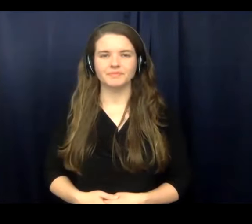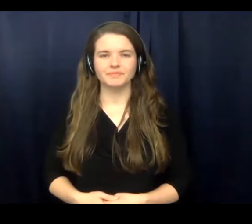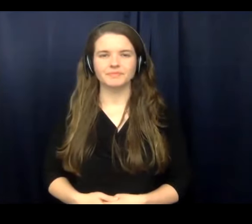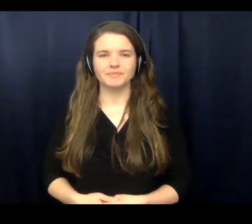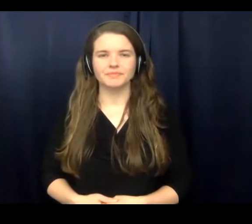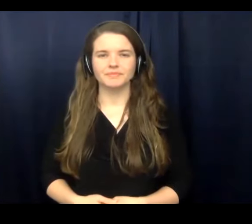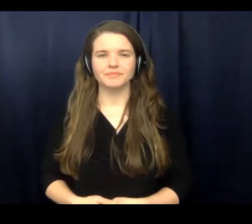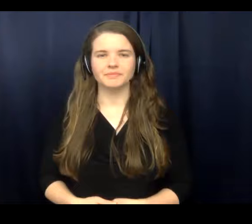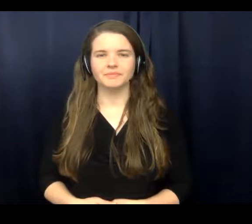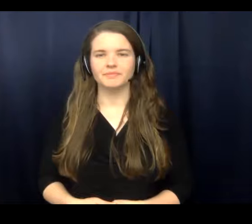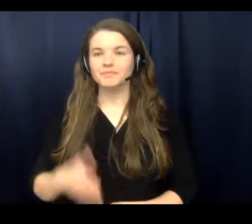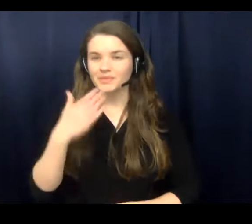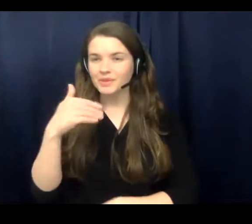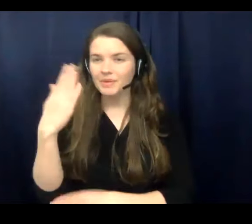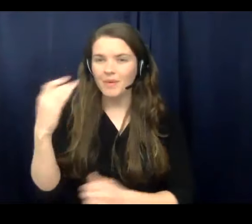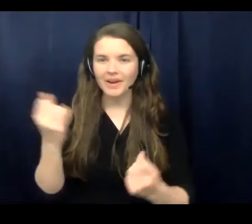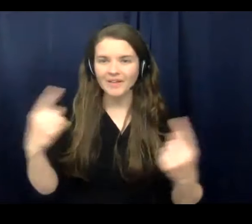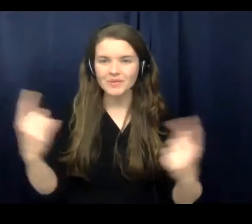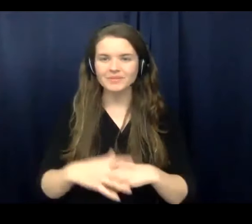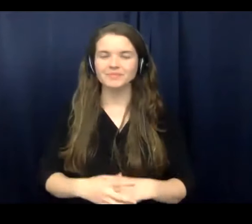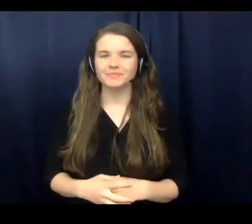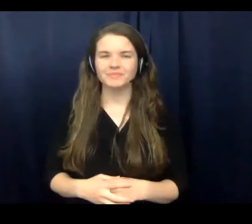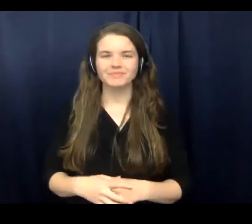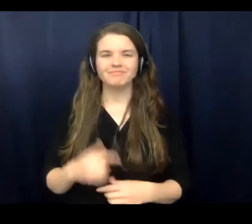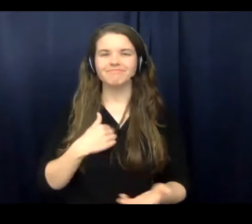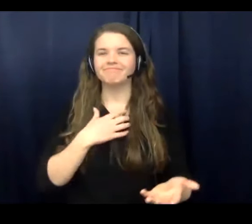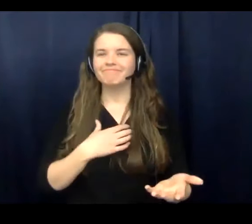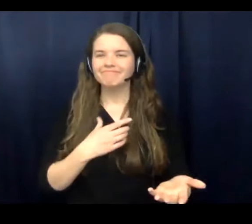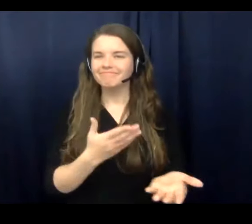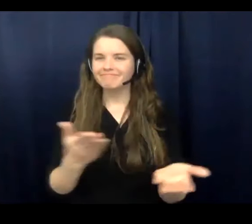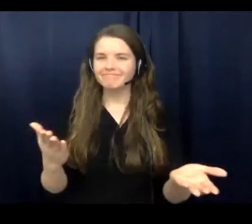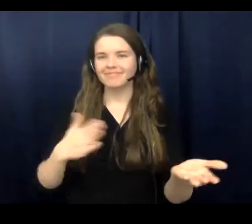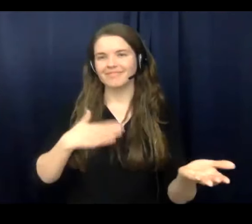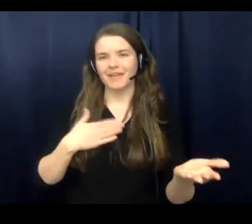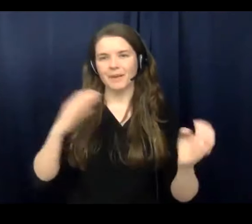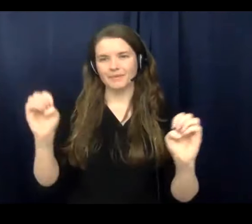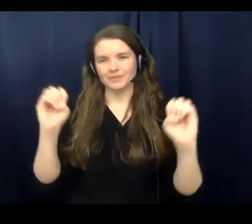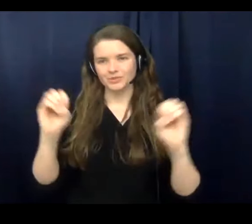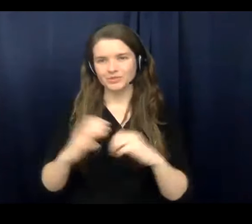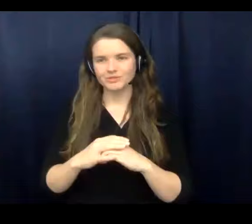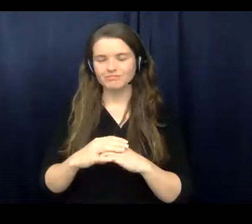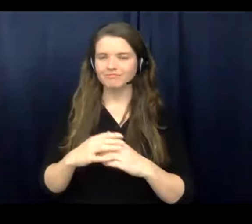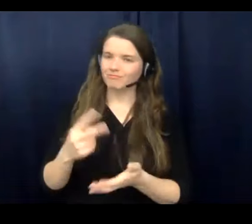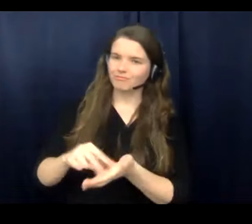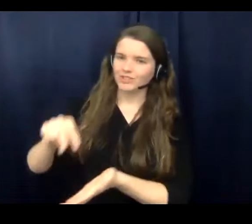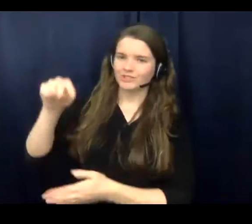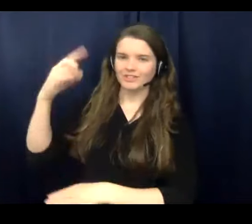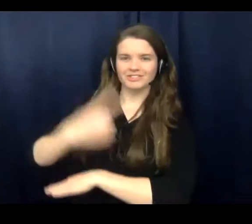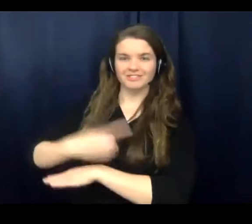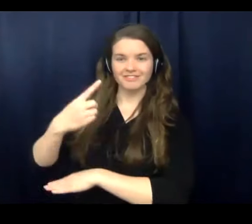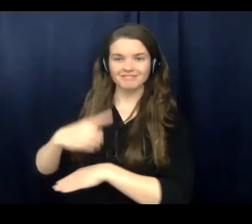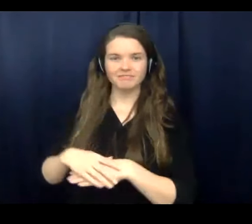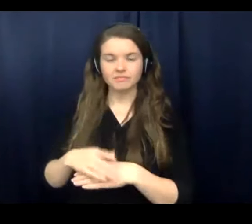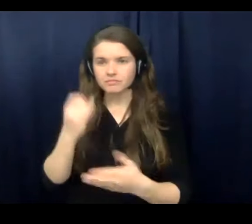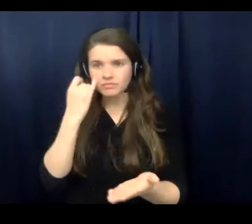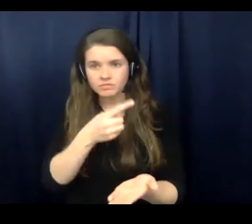Well, good morning, everybody. I want to wish everybody a happy Easter, happy Resurrection Day. For those of you who don't know me, my name is